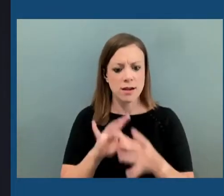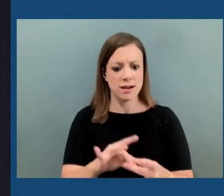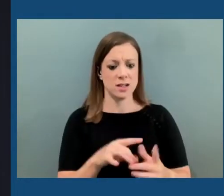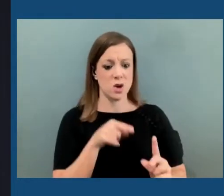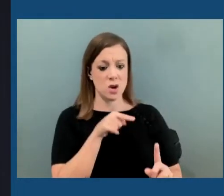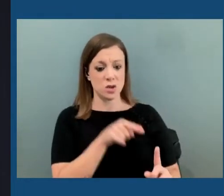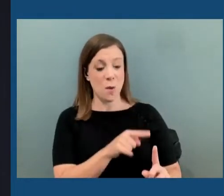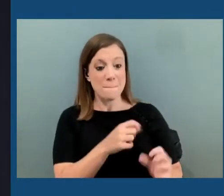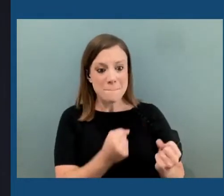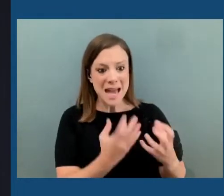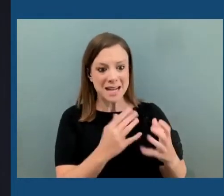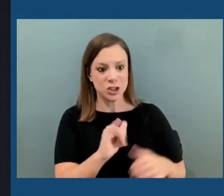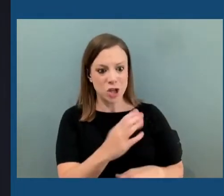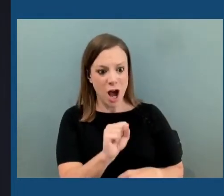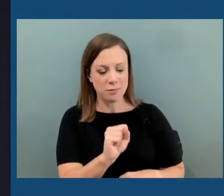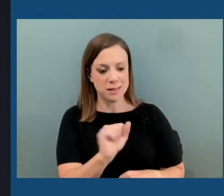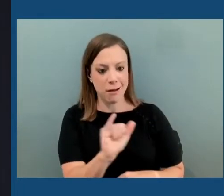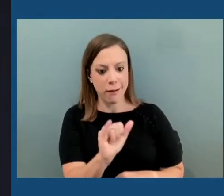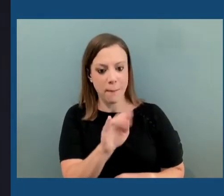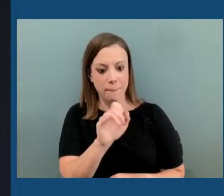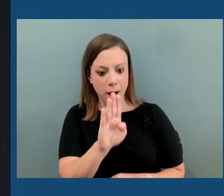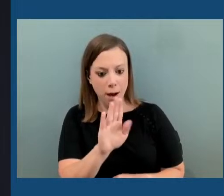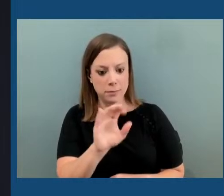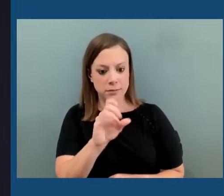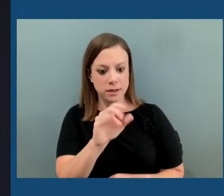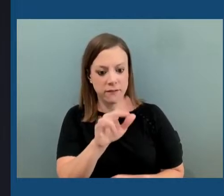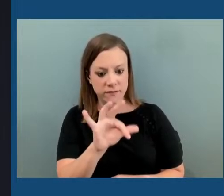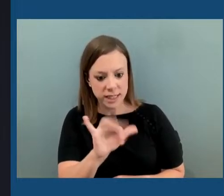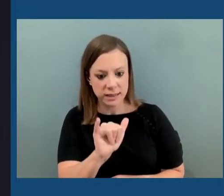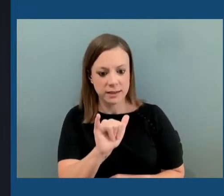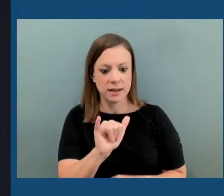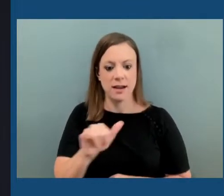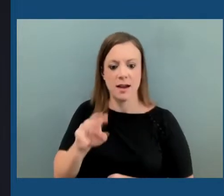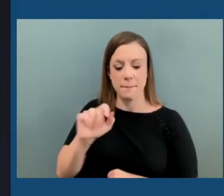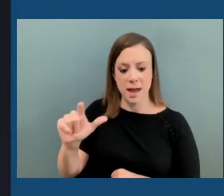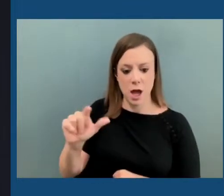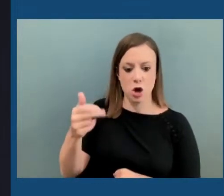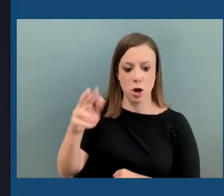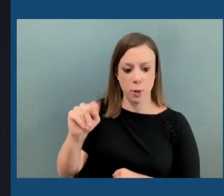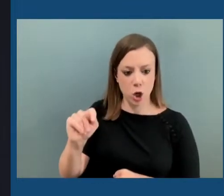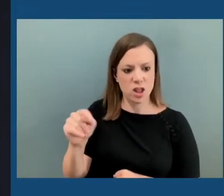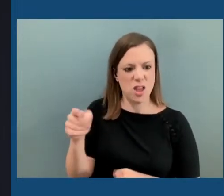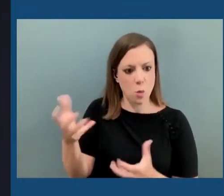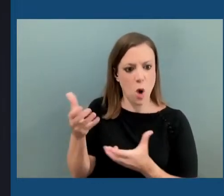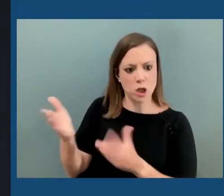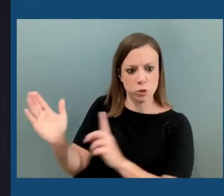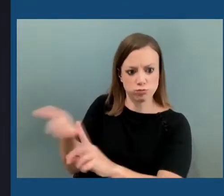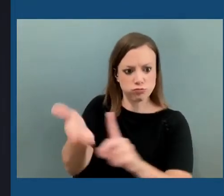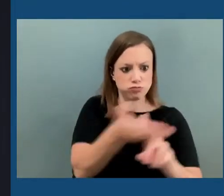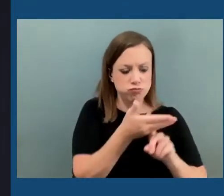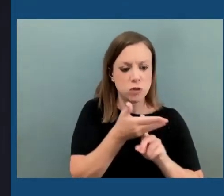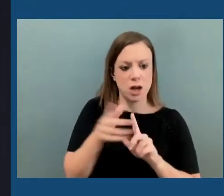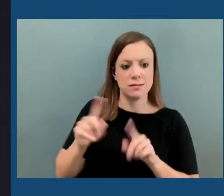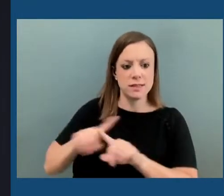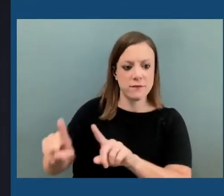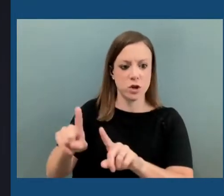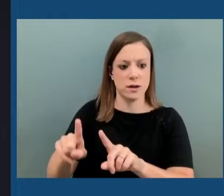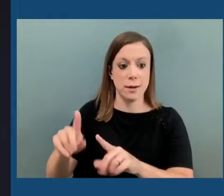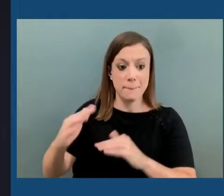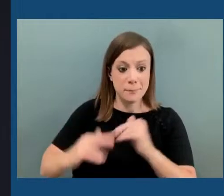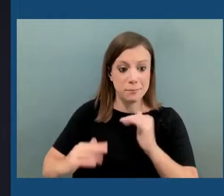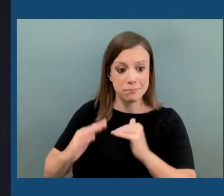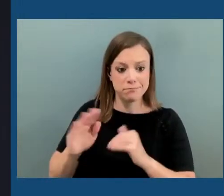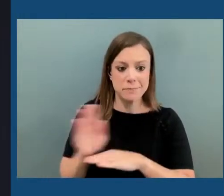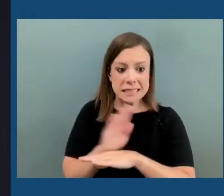set up here in Rochester, it's going to make our sales pitch that much easier. So through the governor's support for these projects, not only are we going to